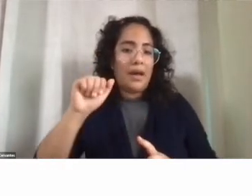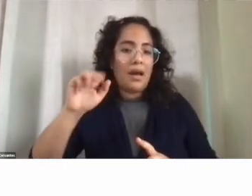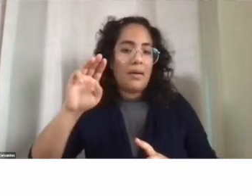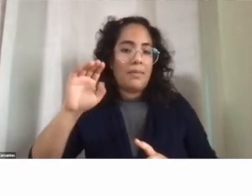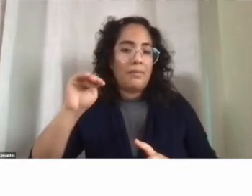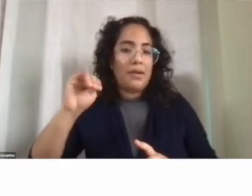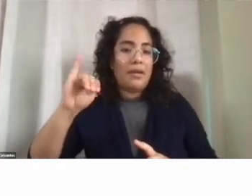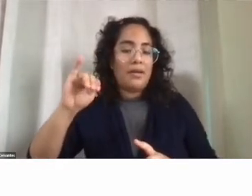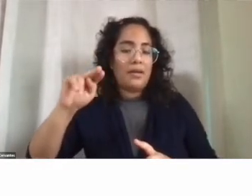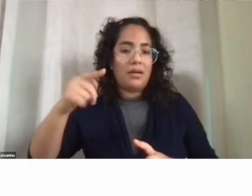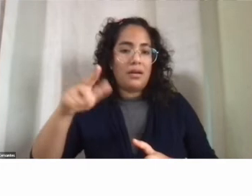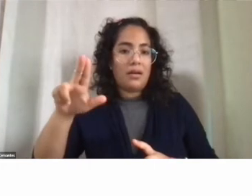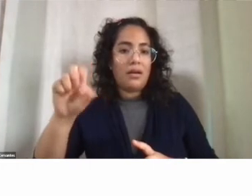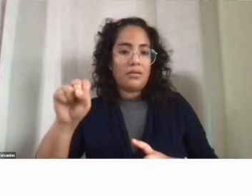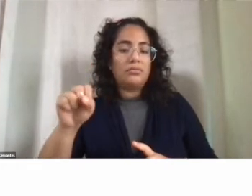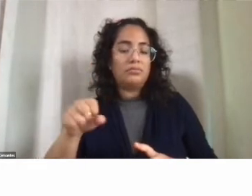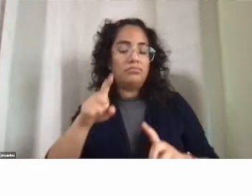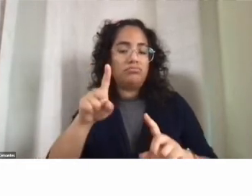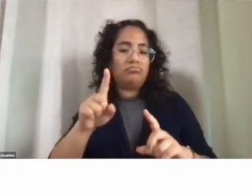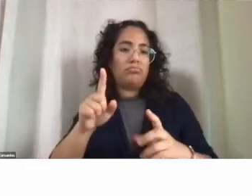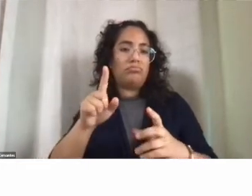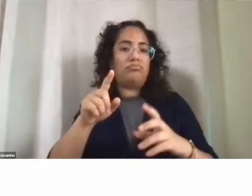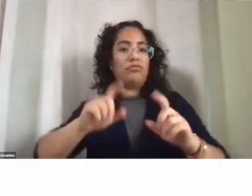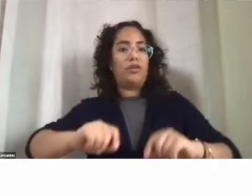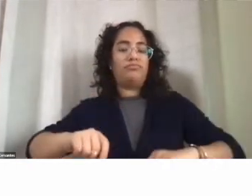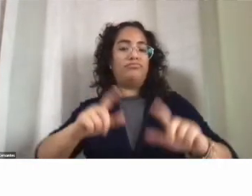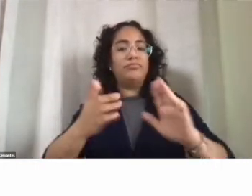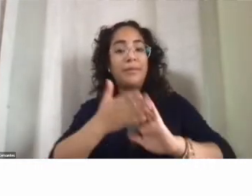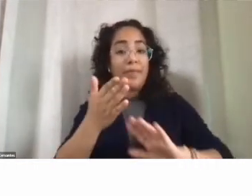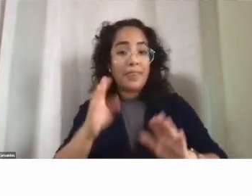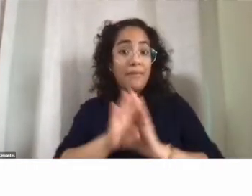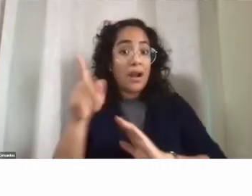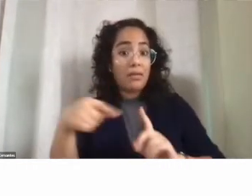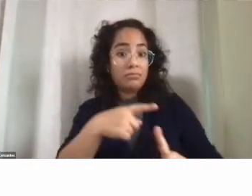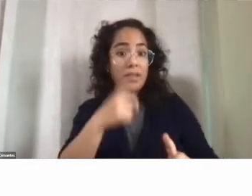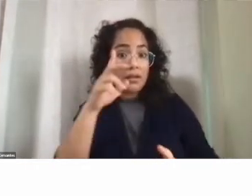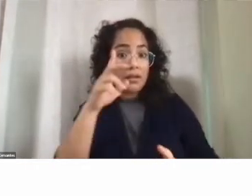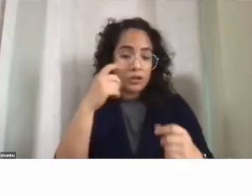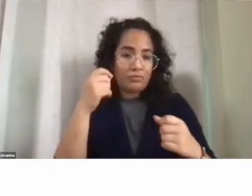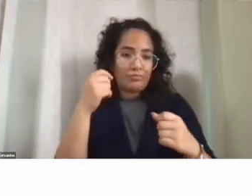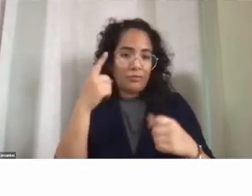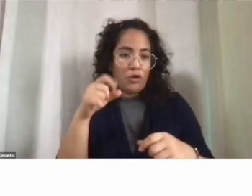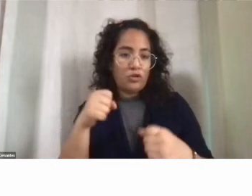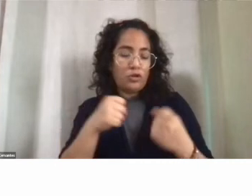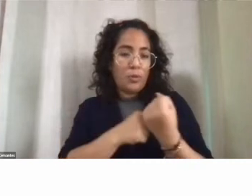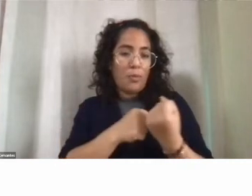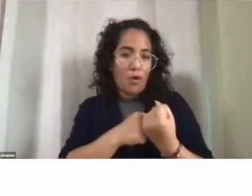Collective. They use it for transformative justice support, but we're adapting it